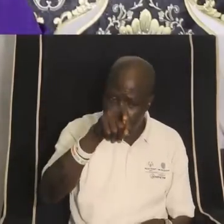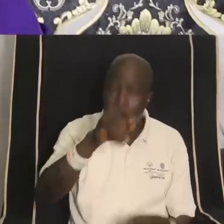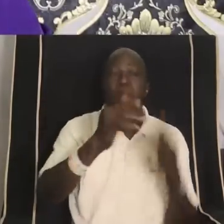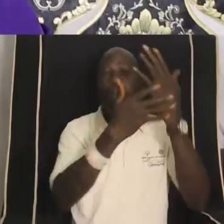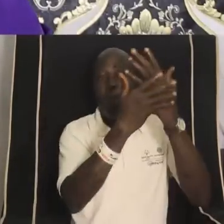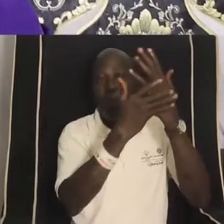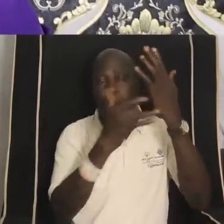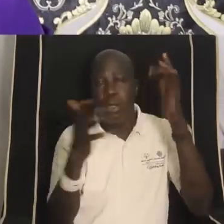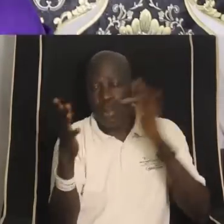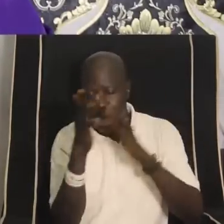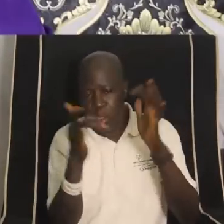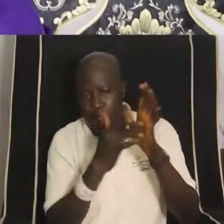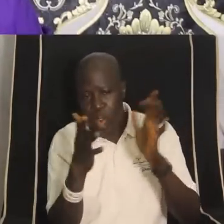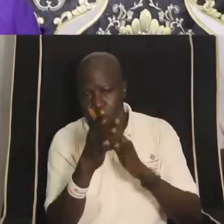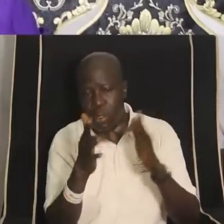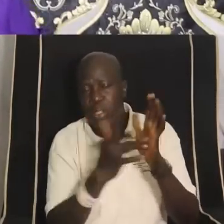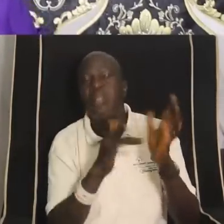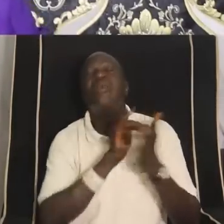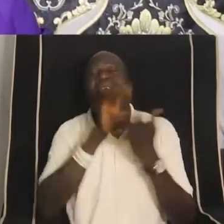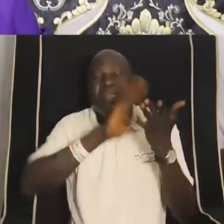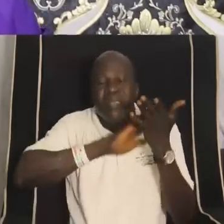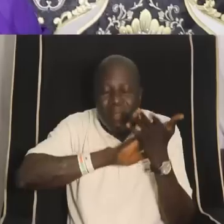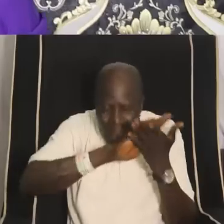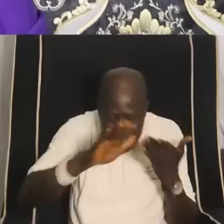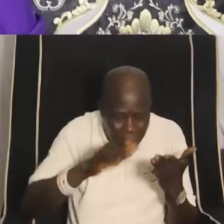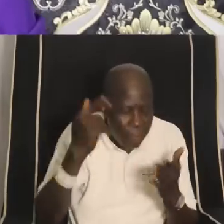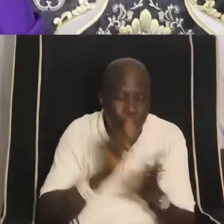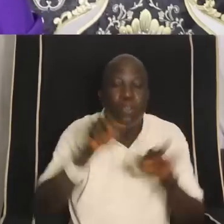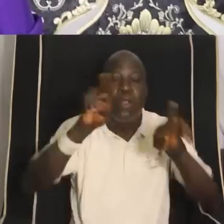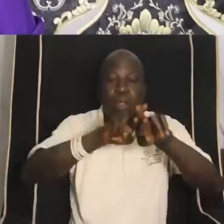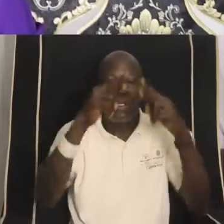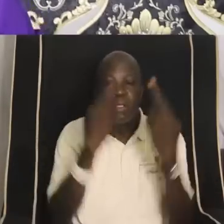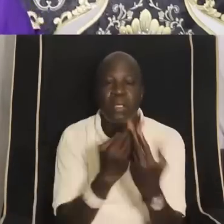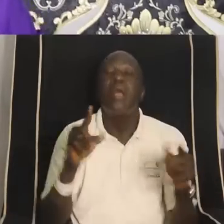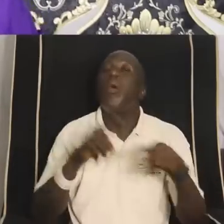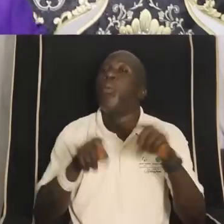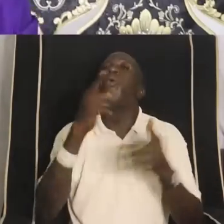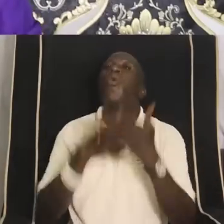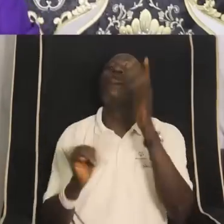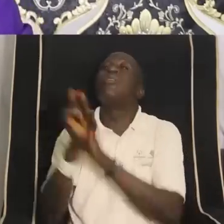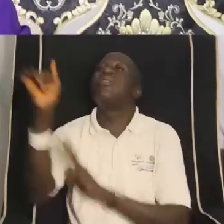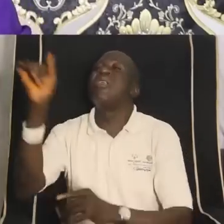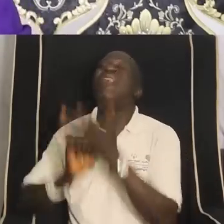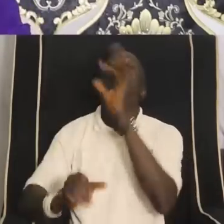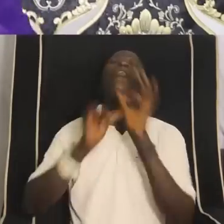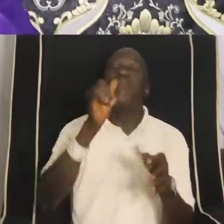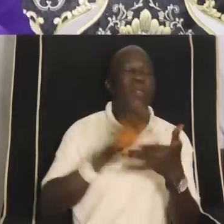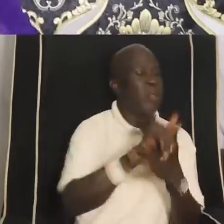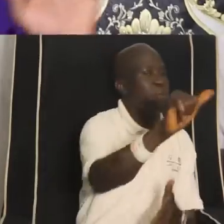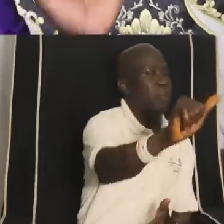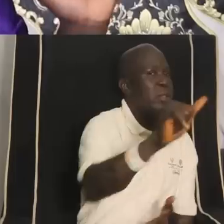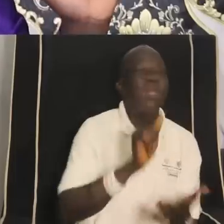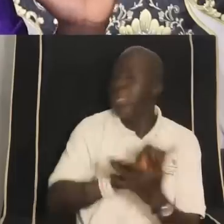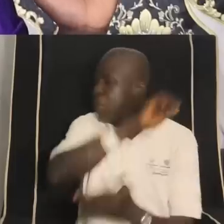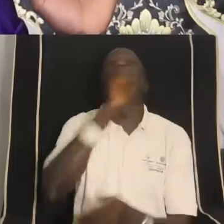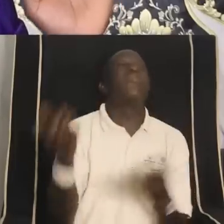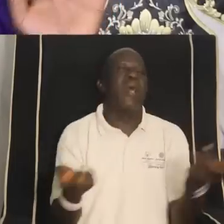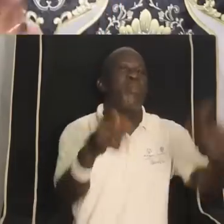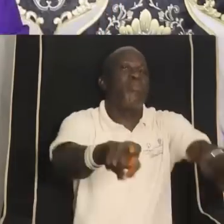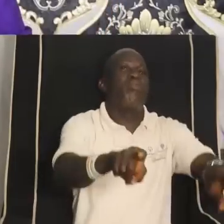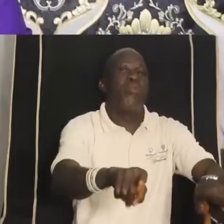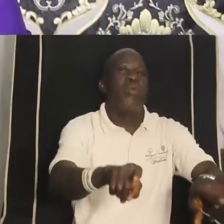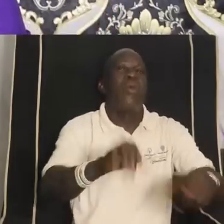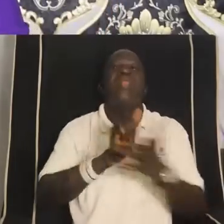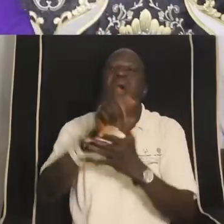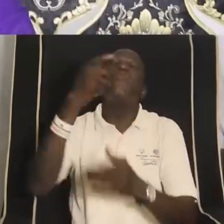Ẹ̀jẹ̀ Jésù tó fún ìràpadà rẹ̀. Ṣùgbọ́n tó lè ní pé tó o bá gbàgbọ́ kò sí tó lè ṣẹlẹ̀.